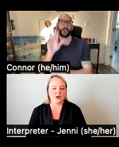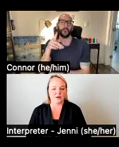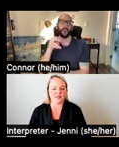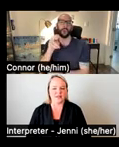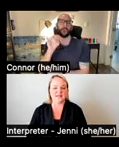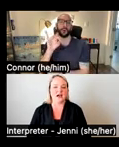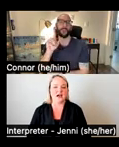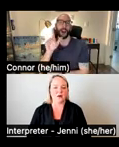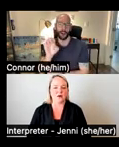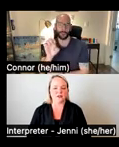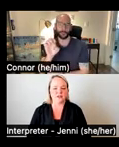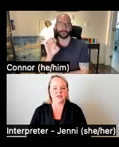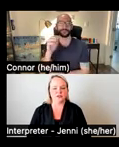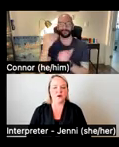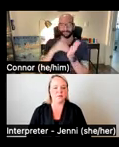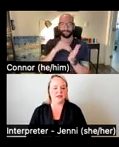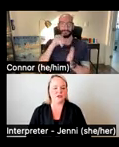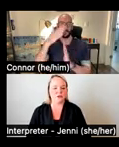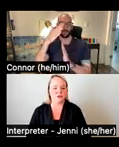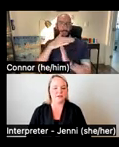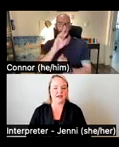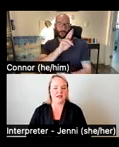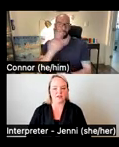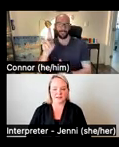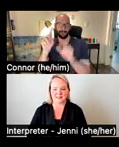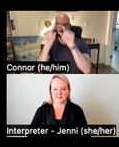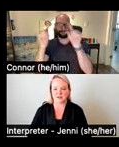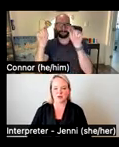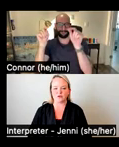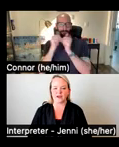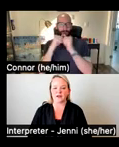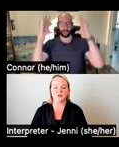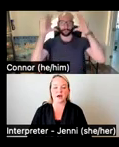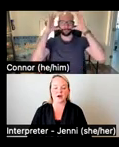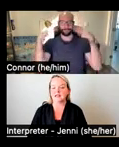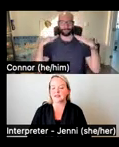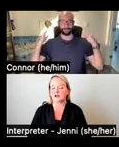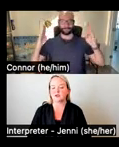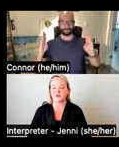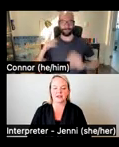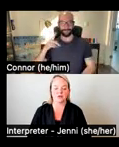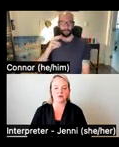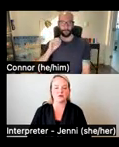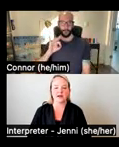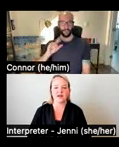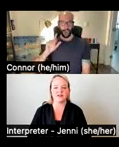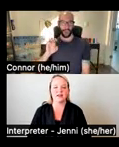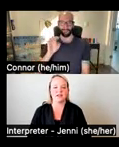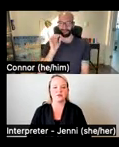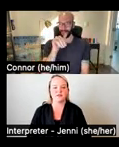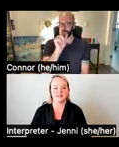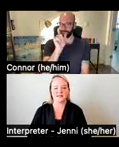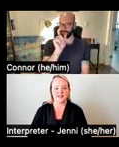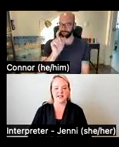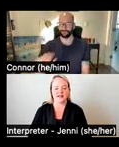Before I go into this, I want to make sure that everybody sets up their profile. So how to get there to create your profile,